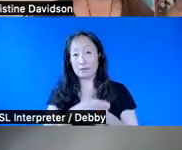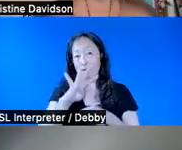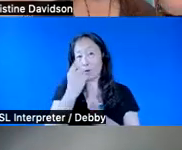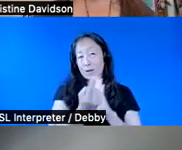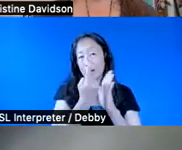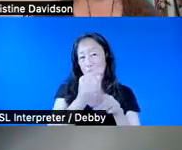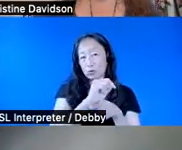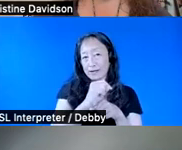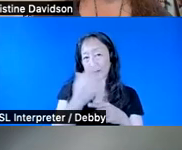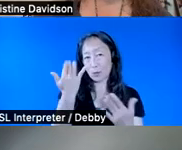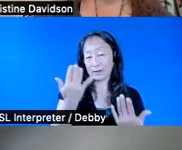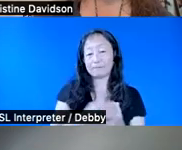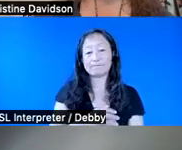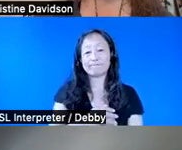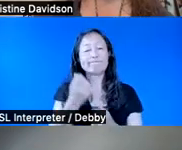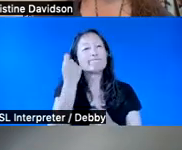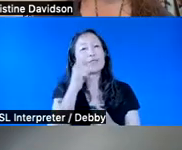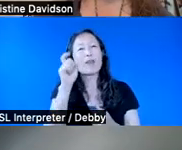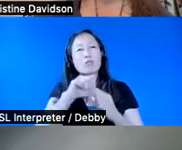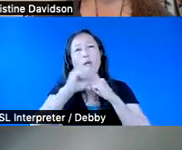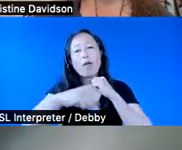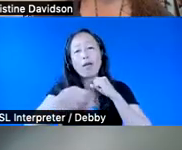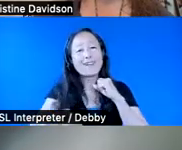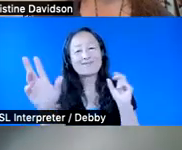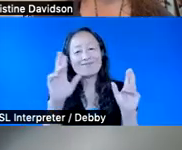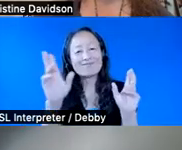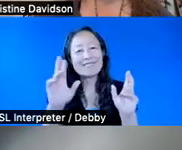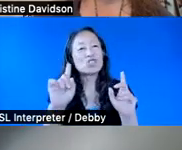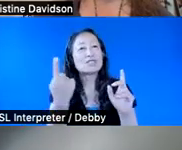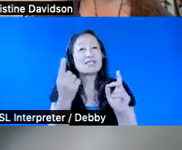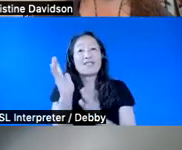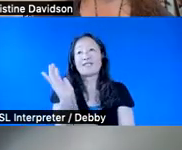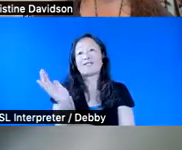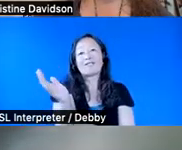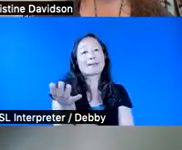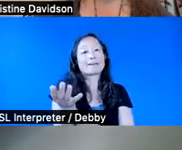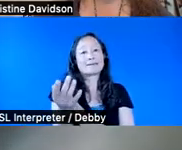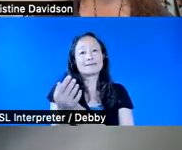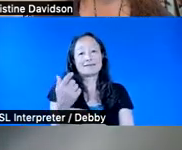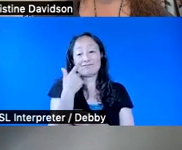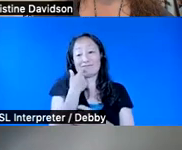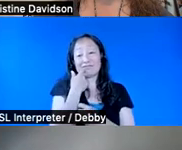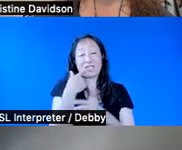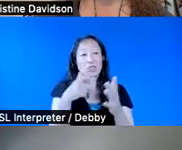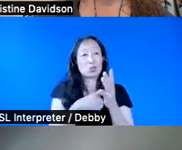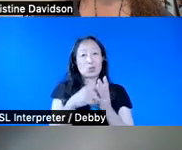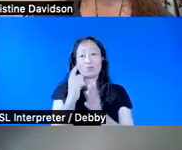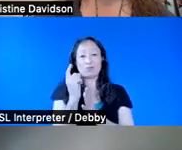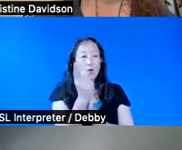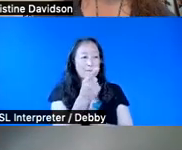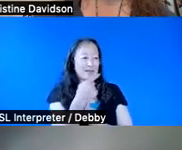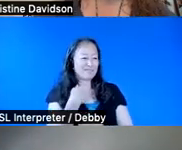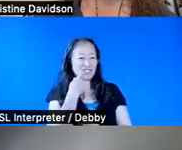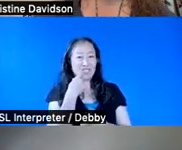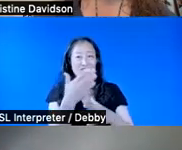have to spend a lot of time on it. It can just take, just like 5 minutes. It took like a minute to share that information, right? And